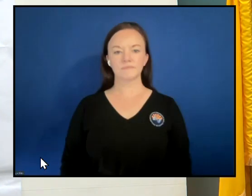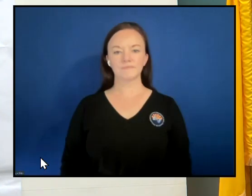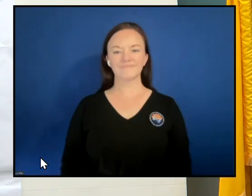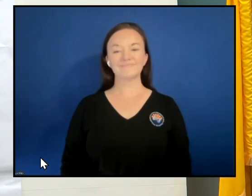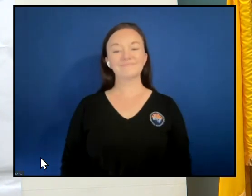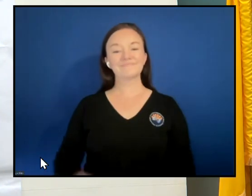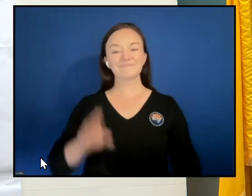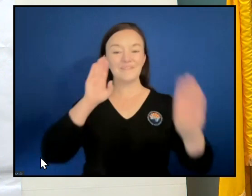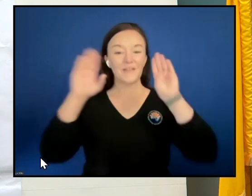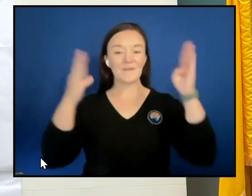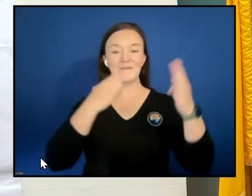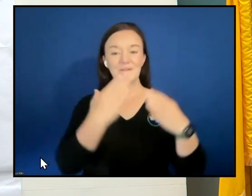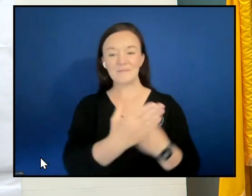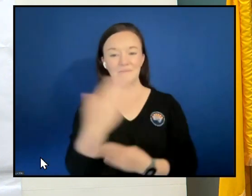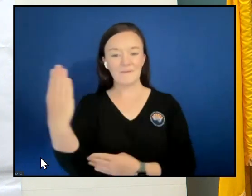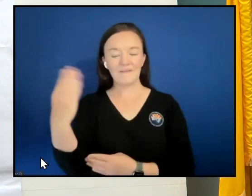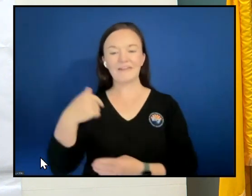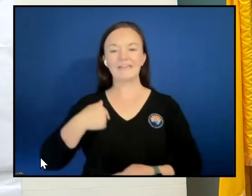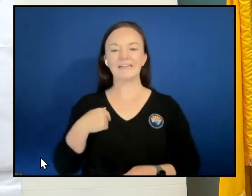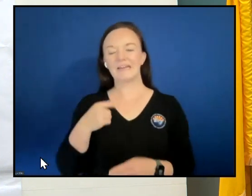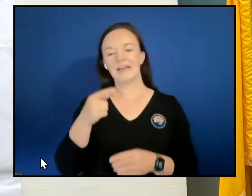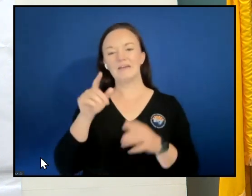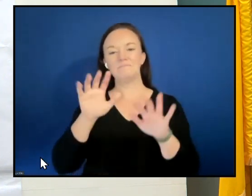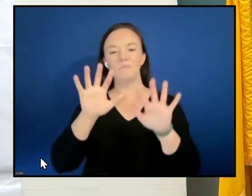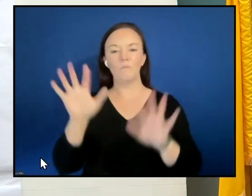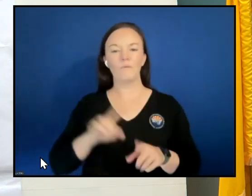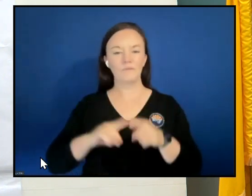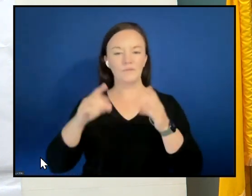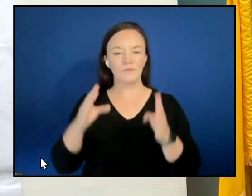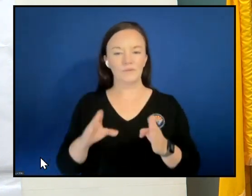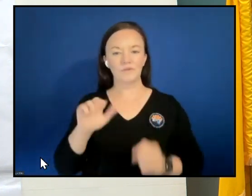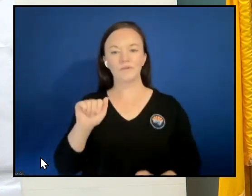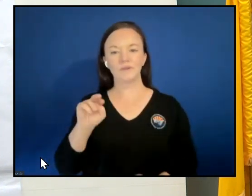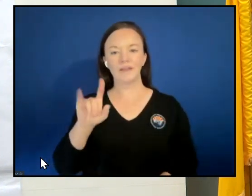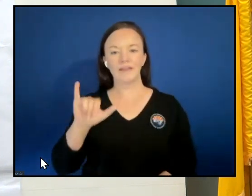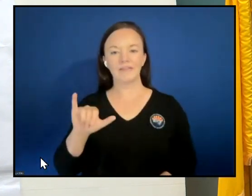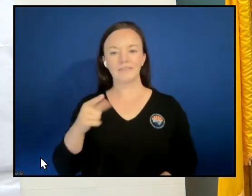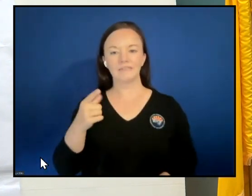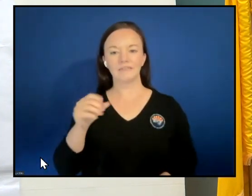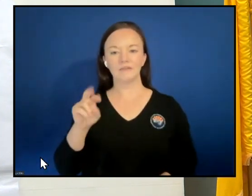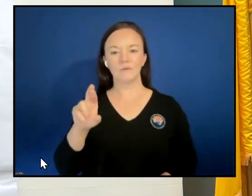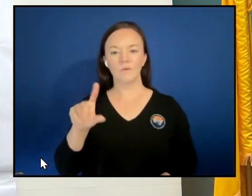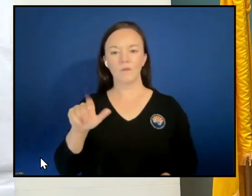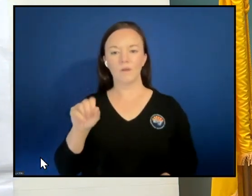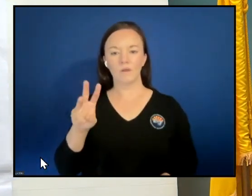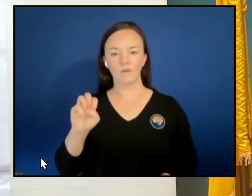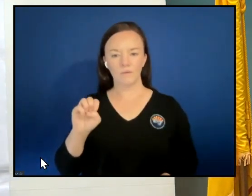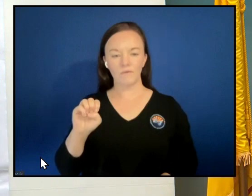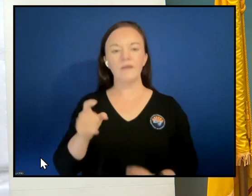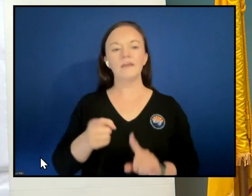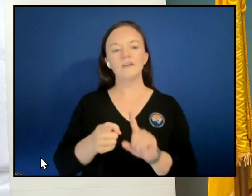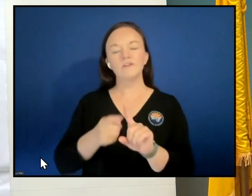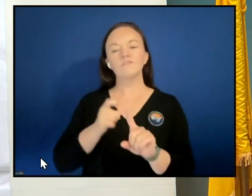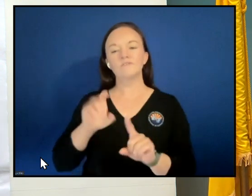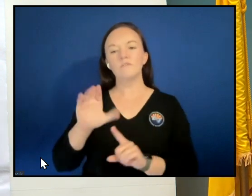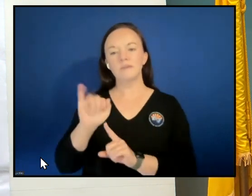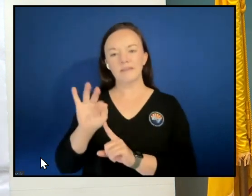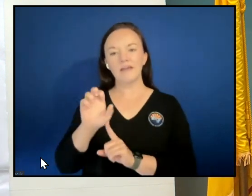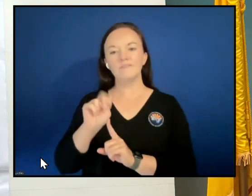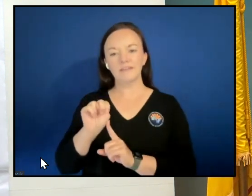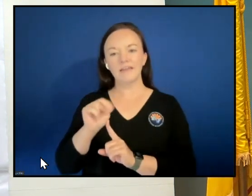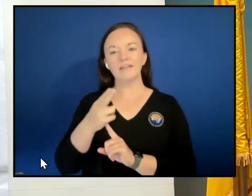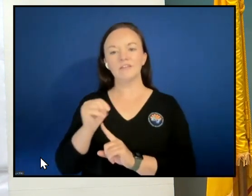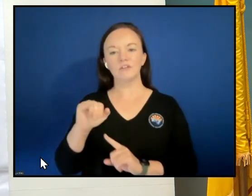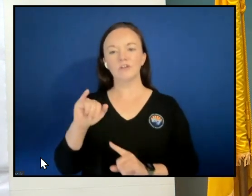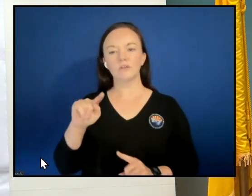Hey, good morning. It's Incident Meteorologist Andy Gorelow coming to you from the Calf Canyon Herndon Peak South Zone for your